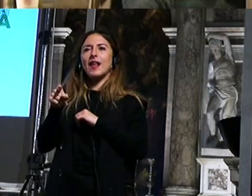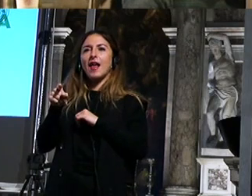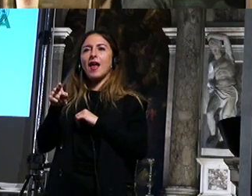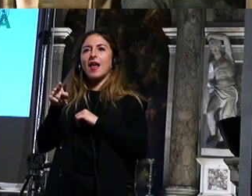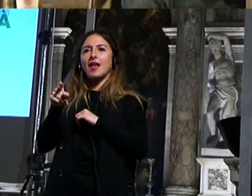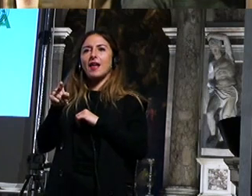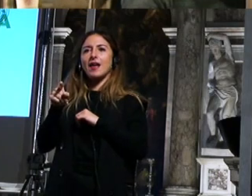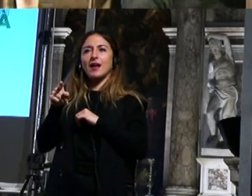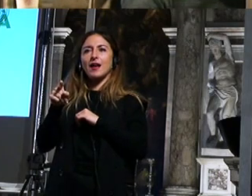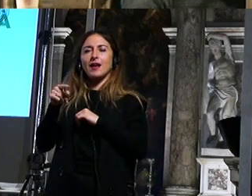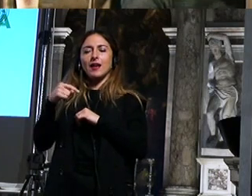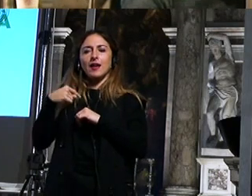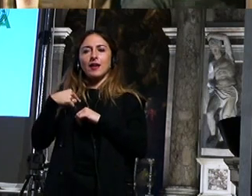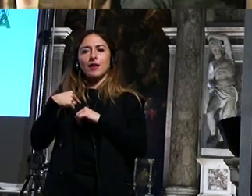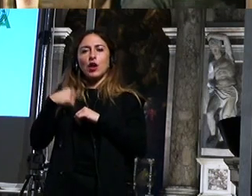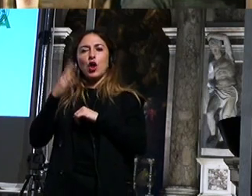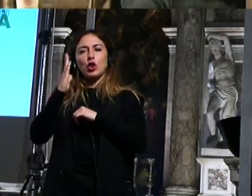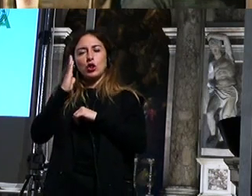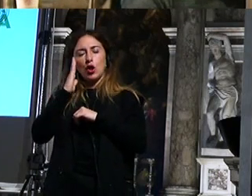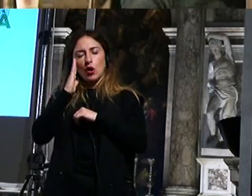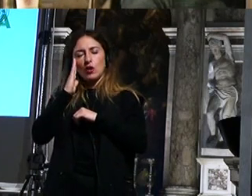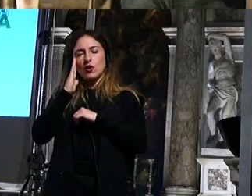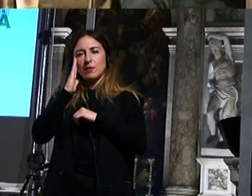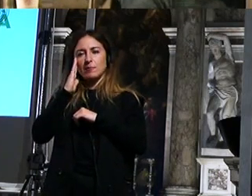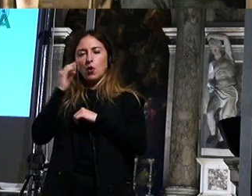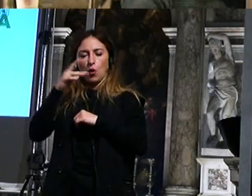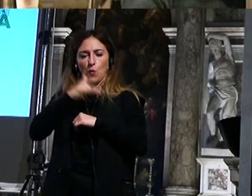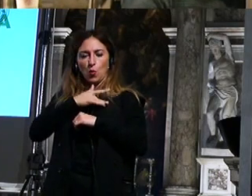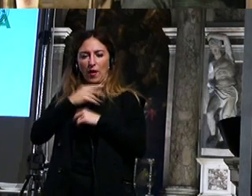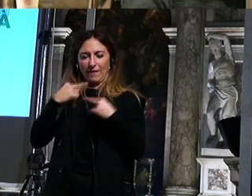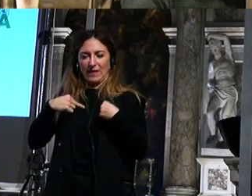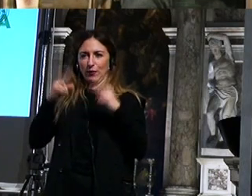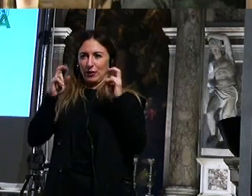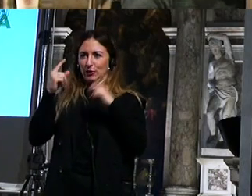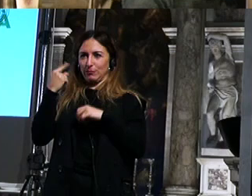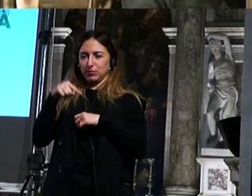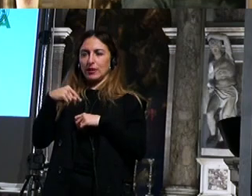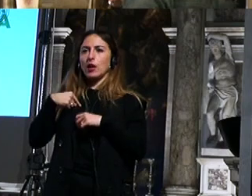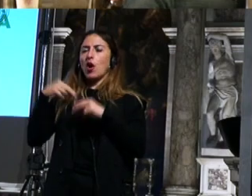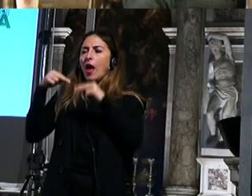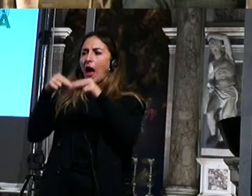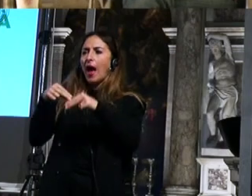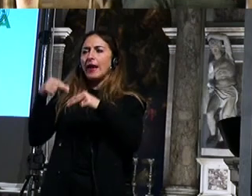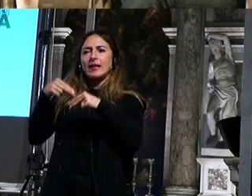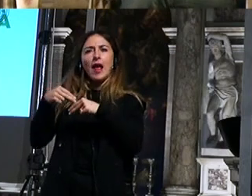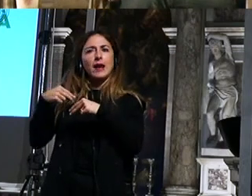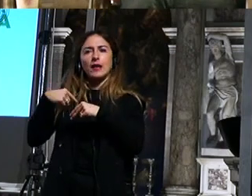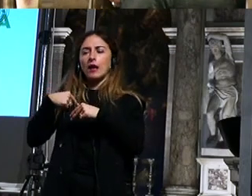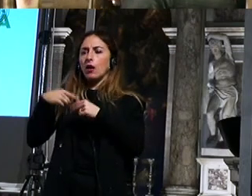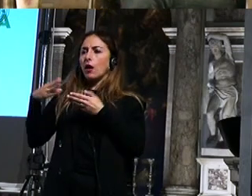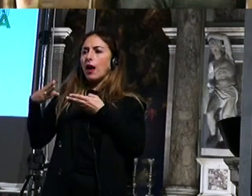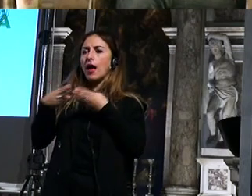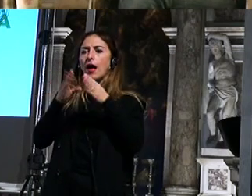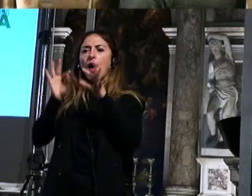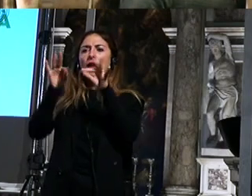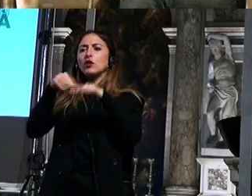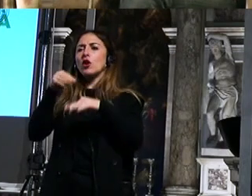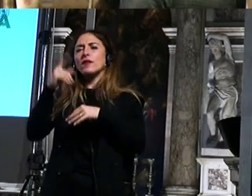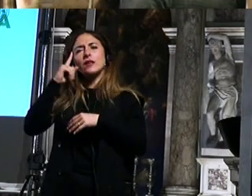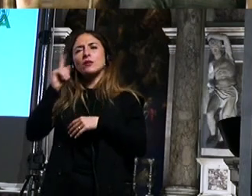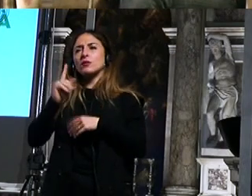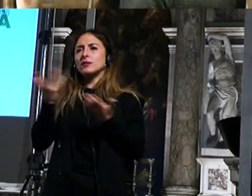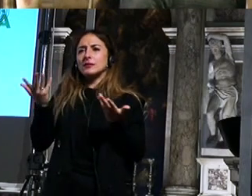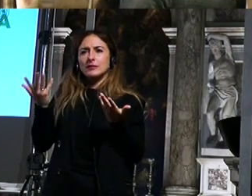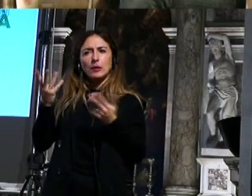going. And so the stories open, and I leave them to the side when I find a novel that I want to write. And